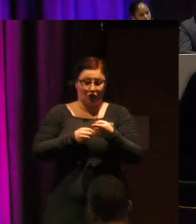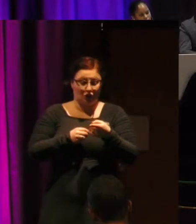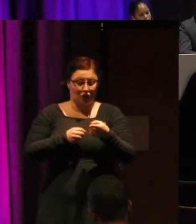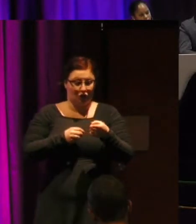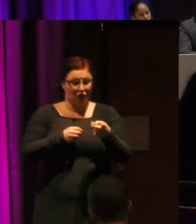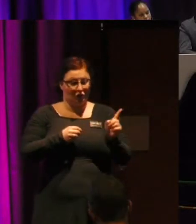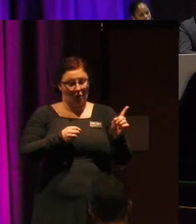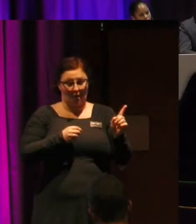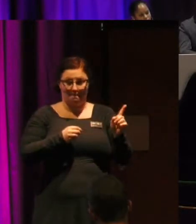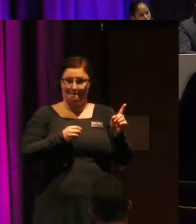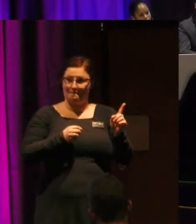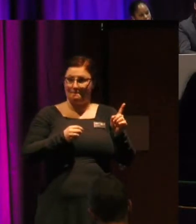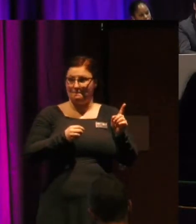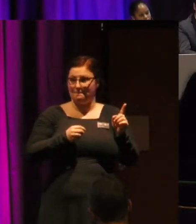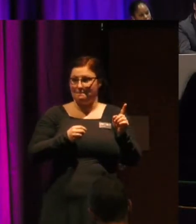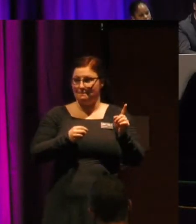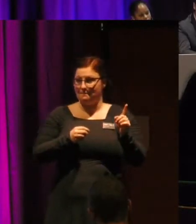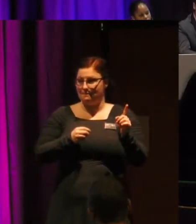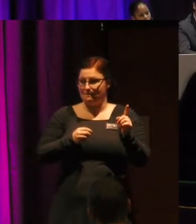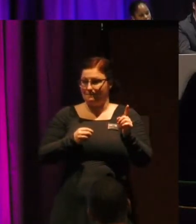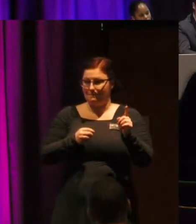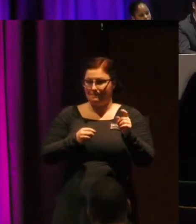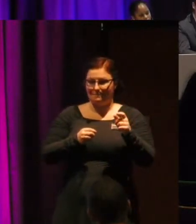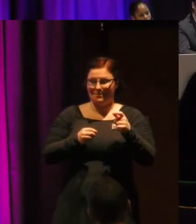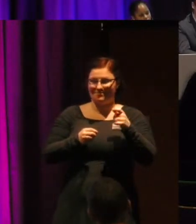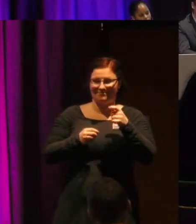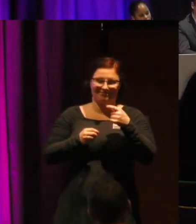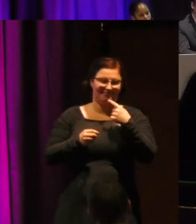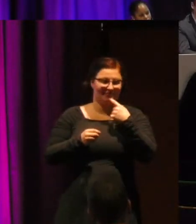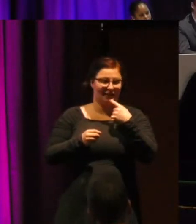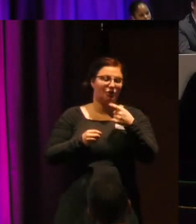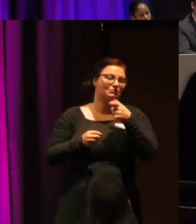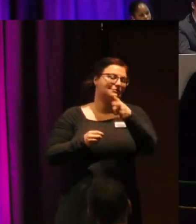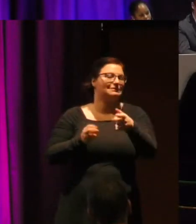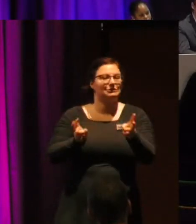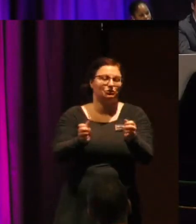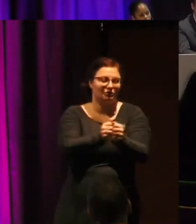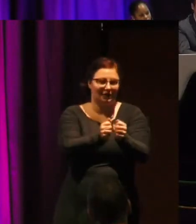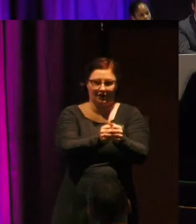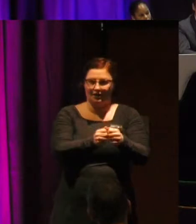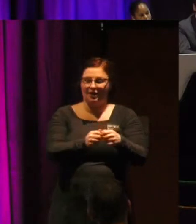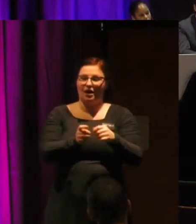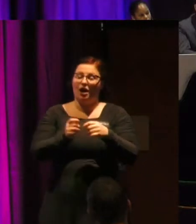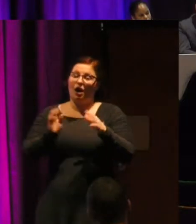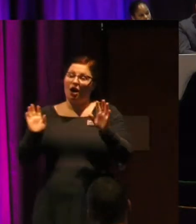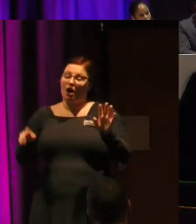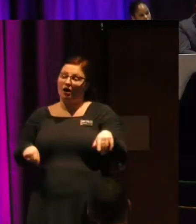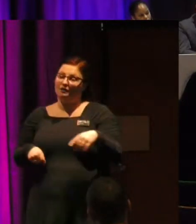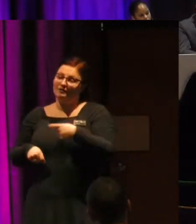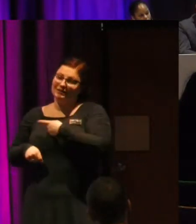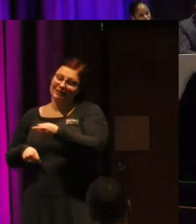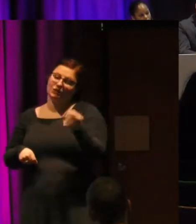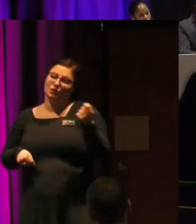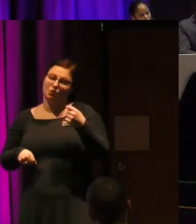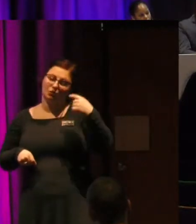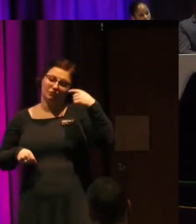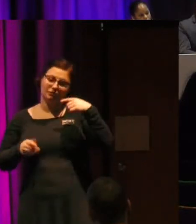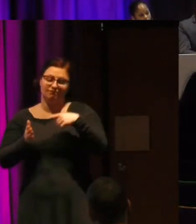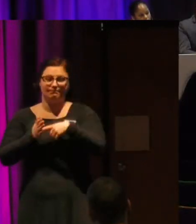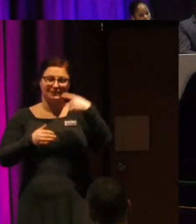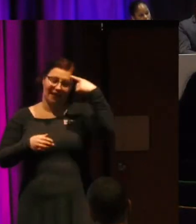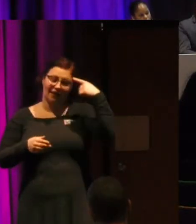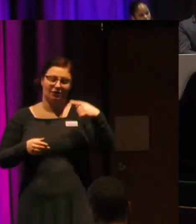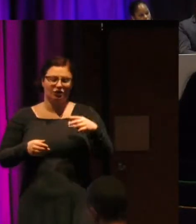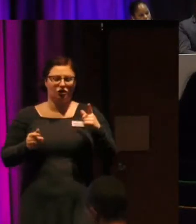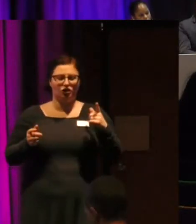and things. And I'm just, have you ever considered or like thought about if you should,